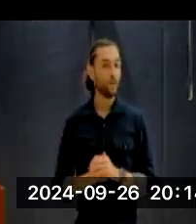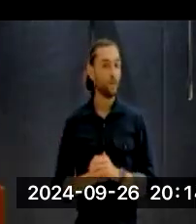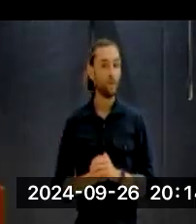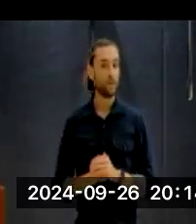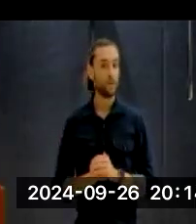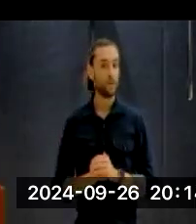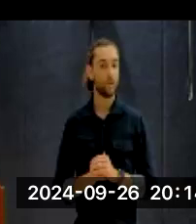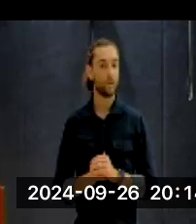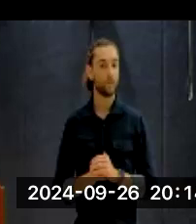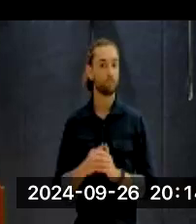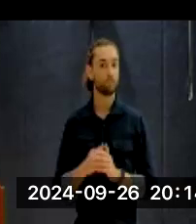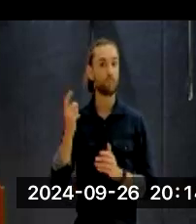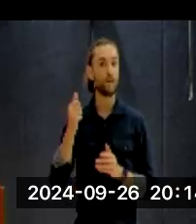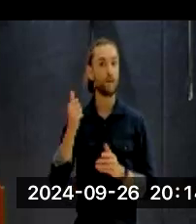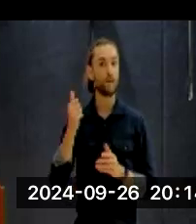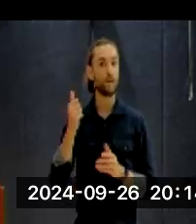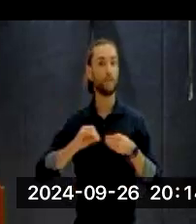Hi.